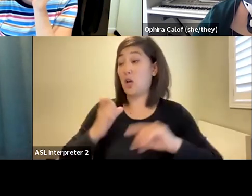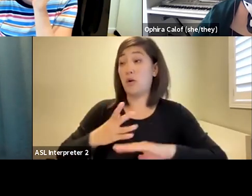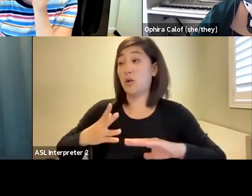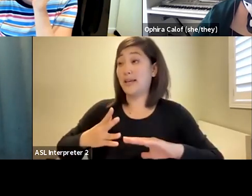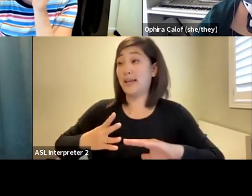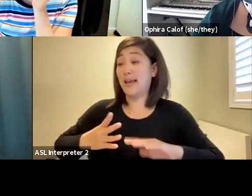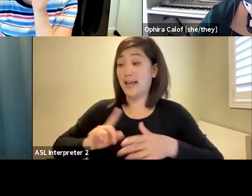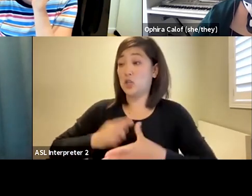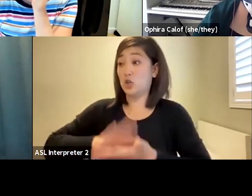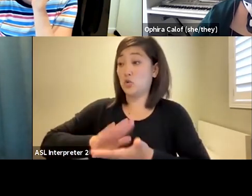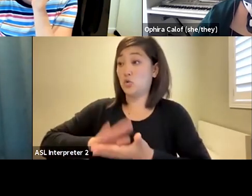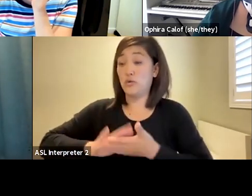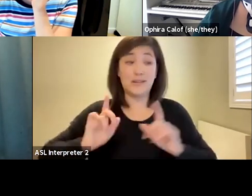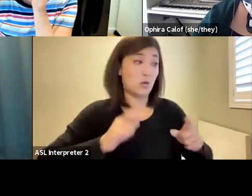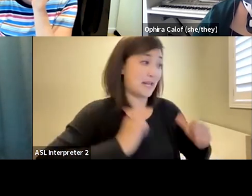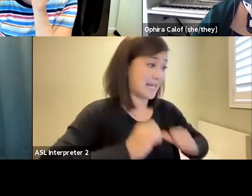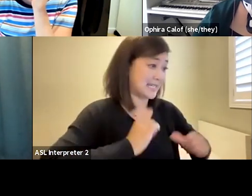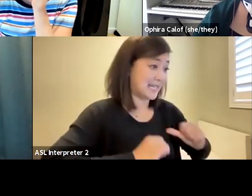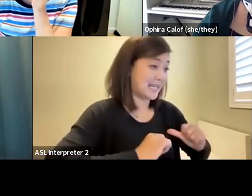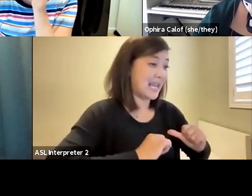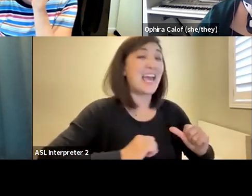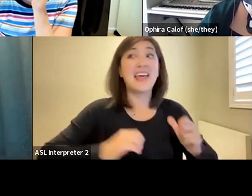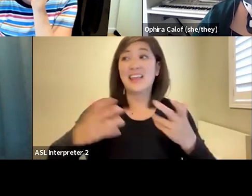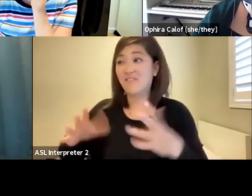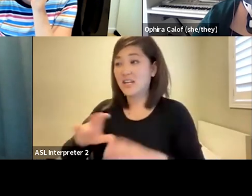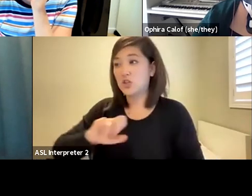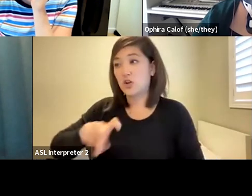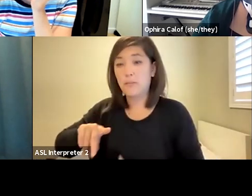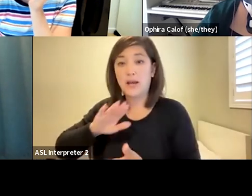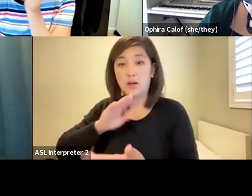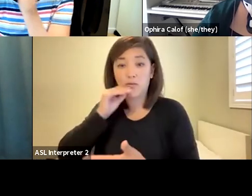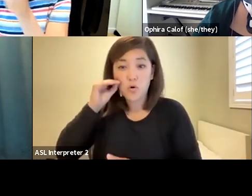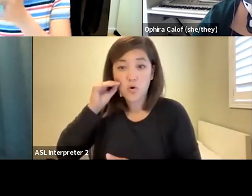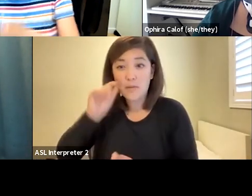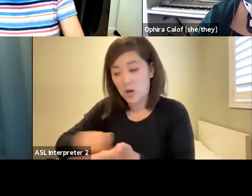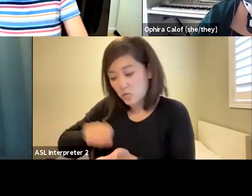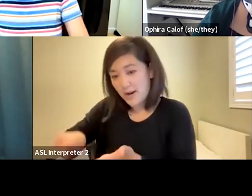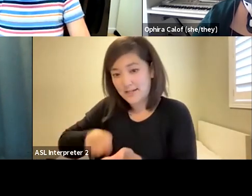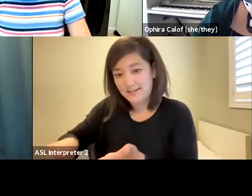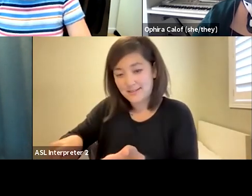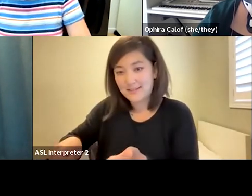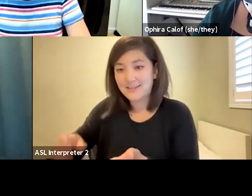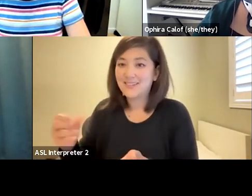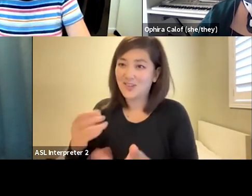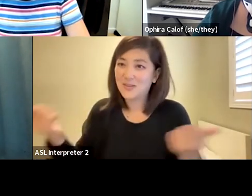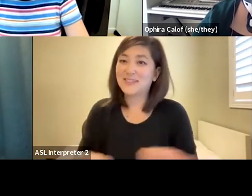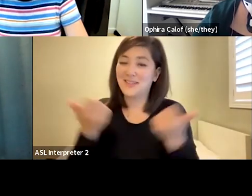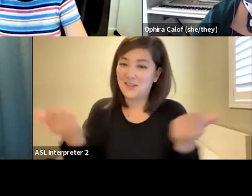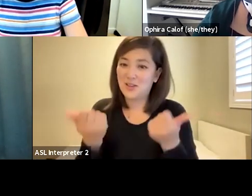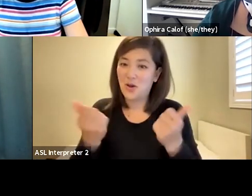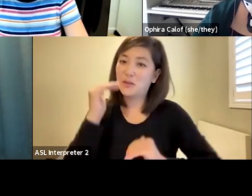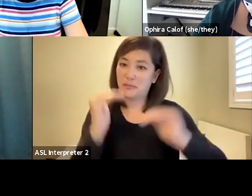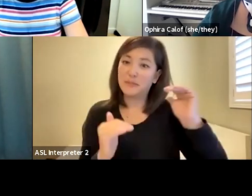and then go to acting work and then write for the rest of the day after getting home. So I will say, like, it does take a lot of